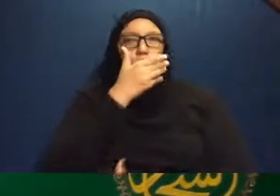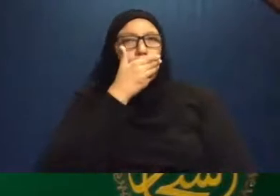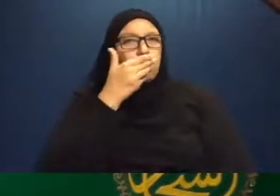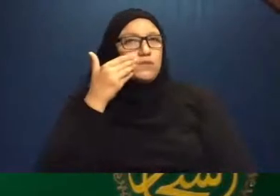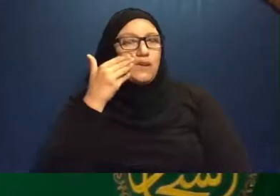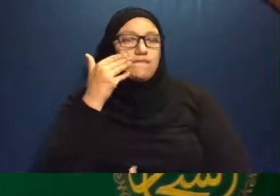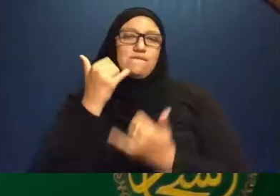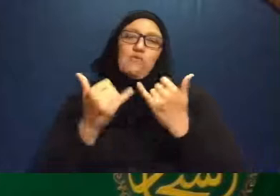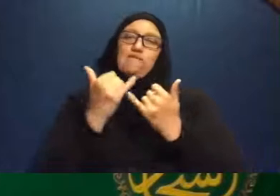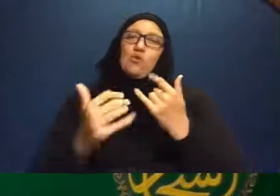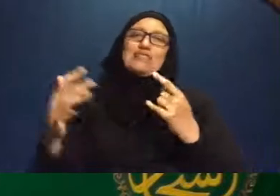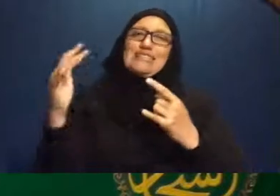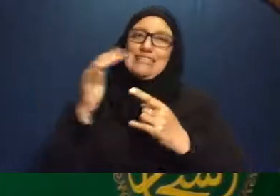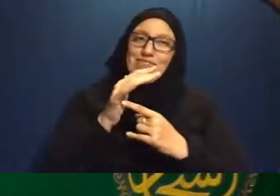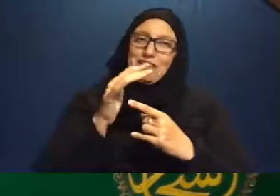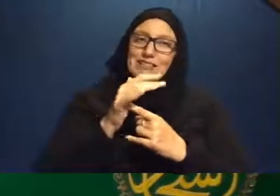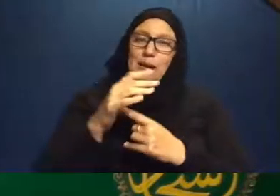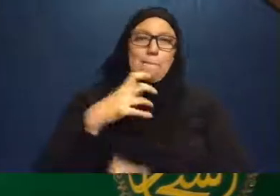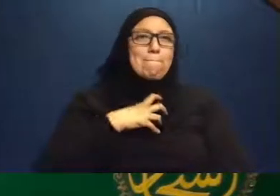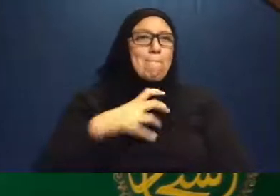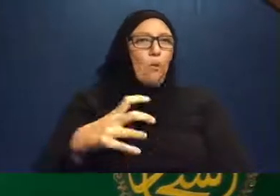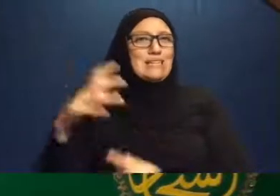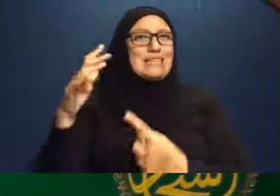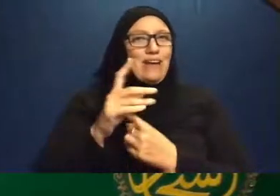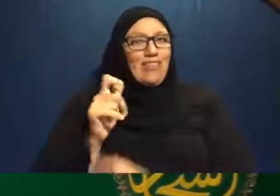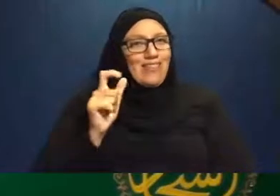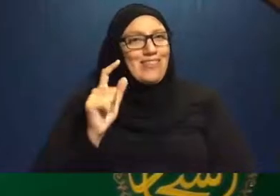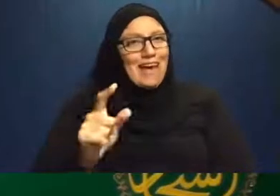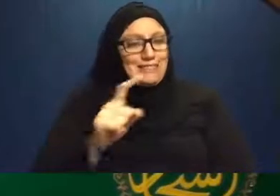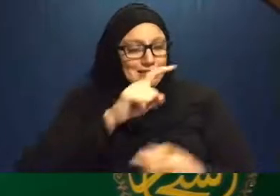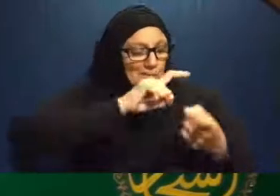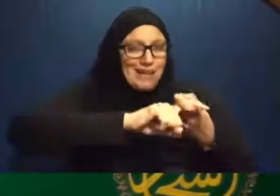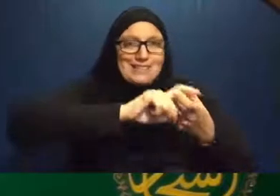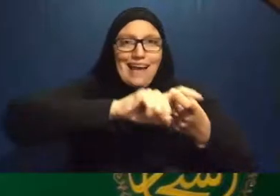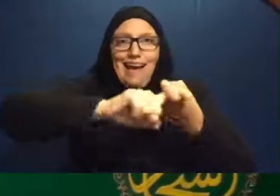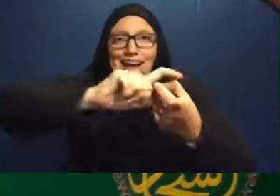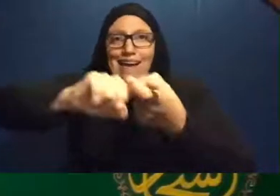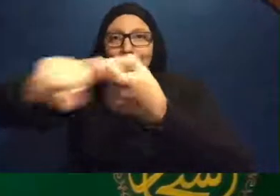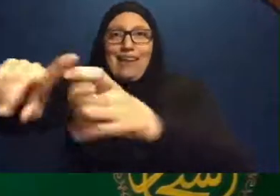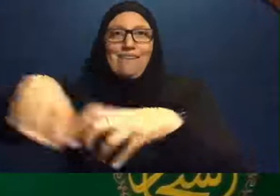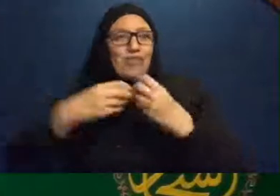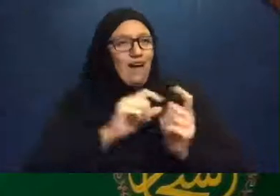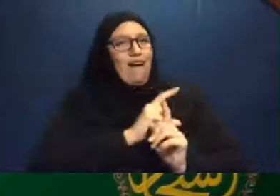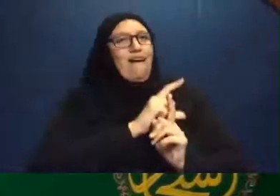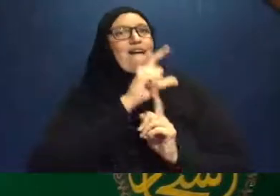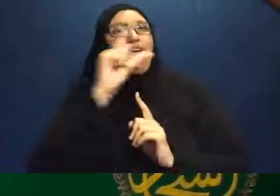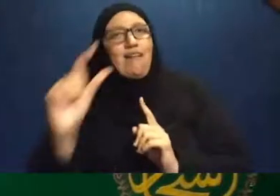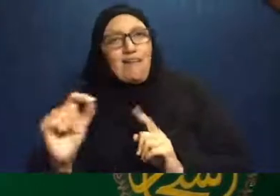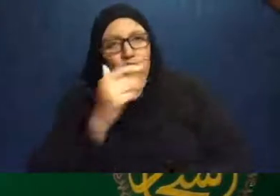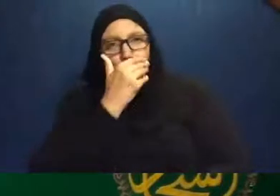very significant, but more significant than meeting the months of Ramadan is the maintenance of the months of